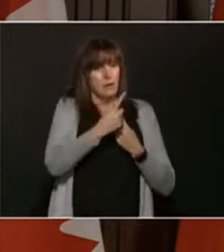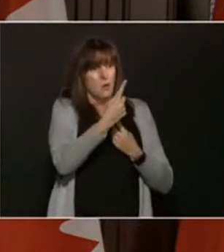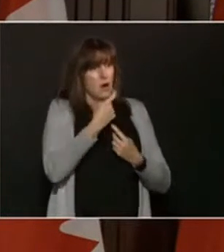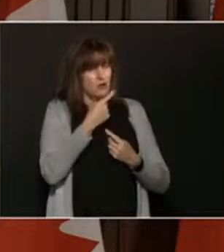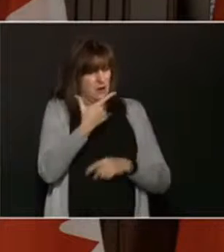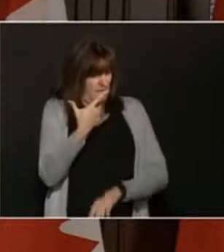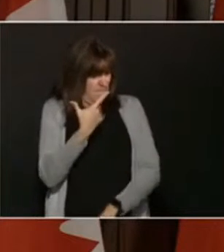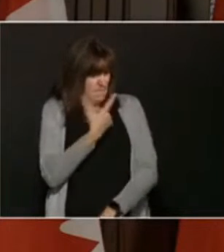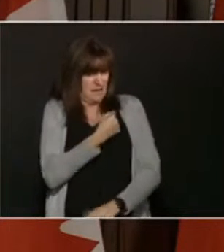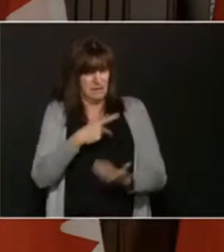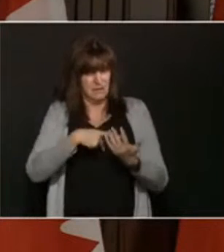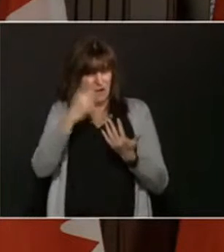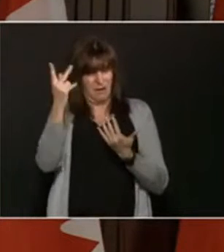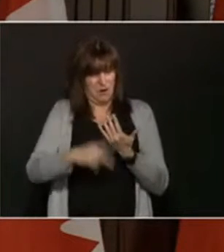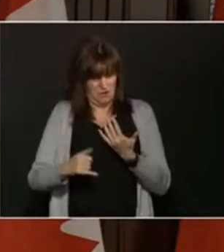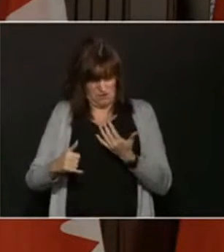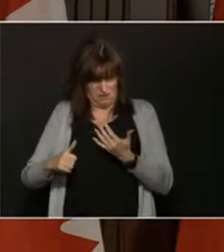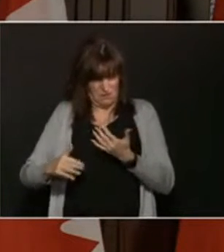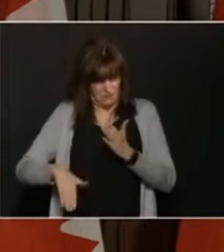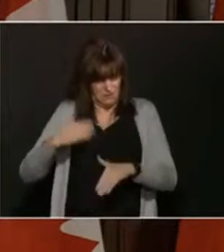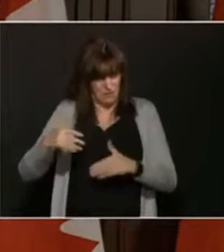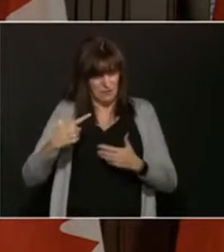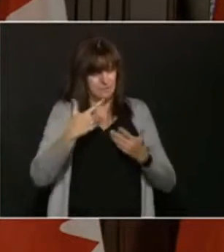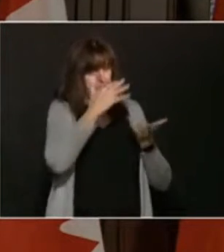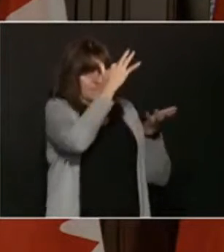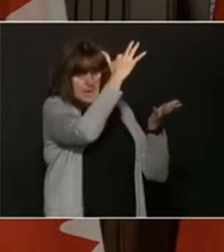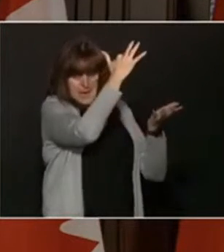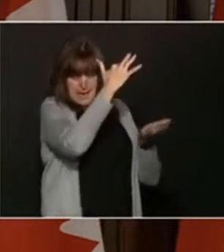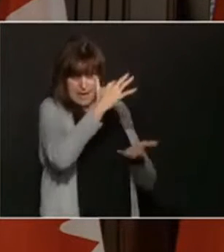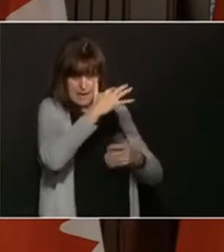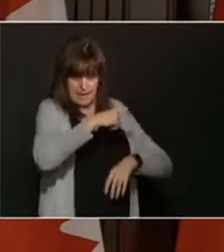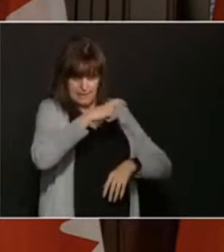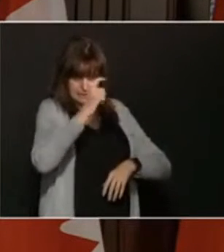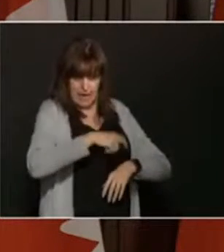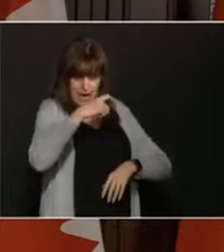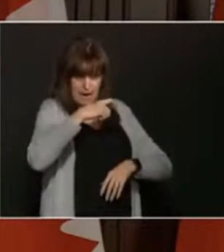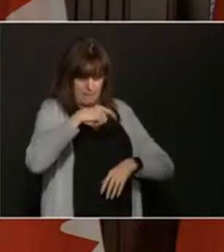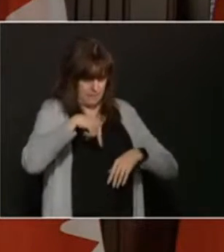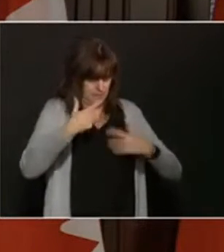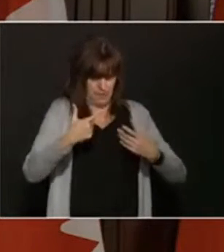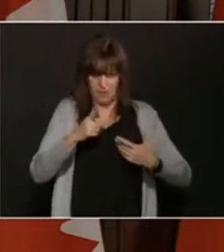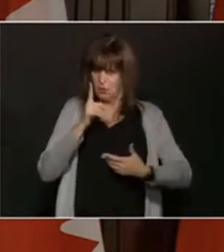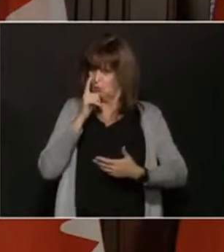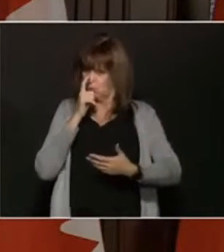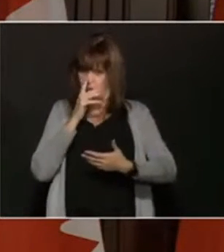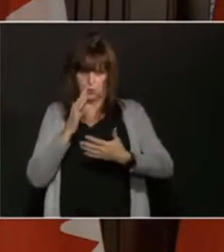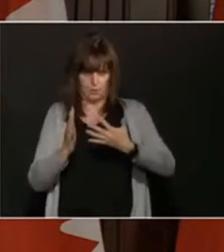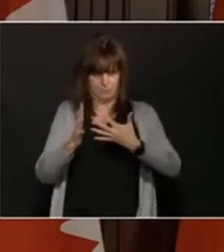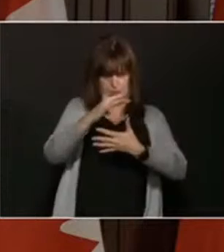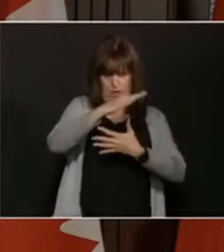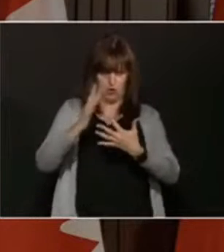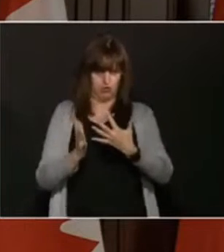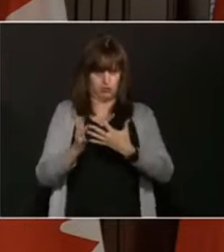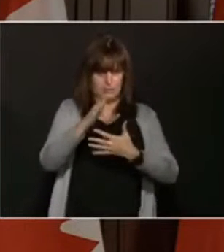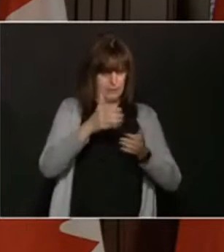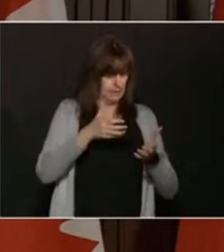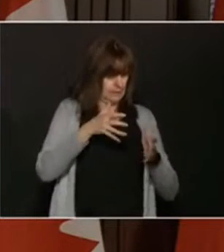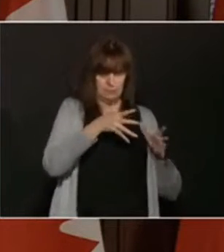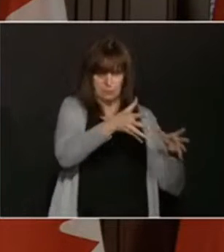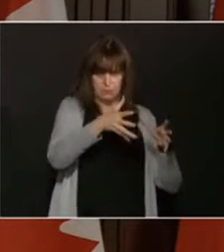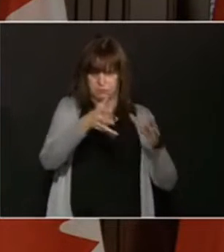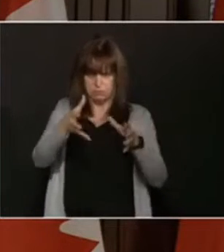issues, given prioritizing populations. So we are prioritizing, as you know, the most